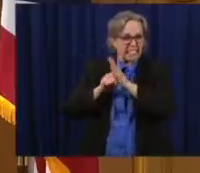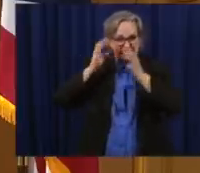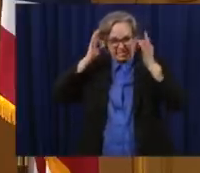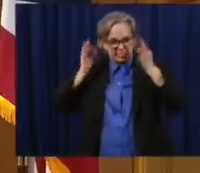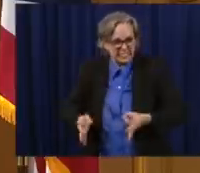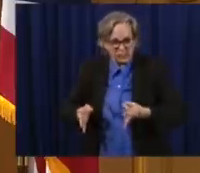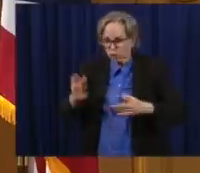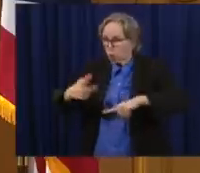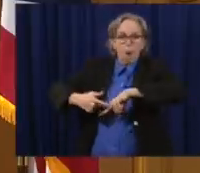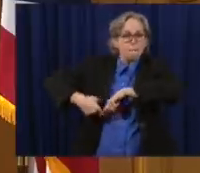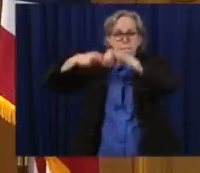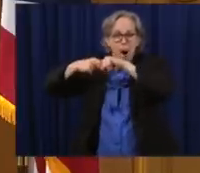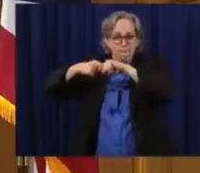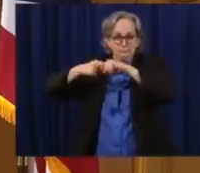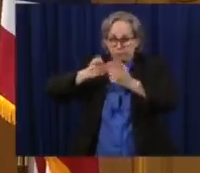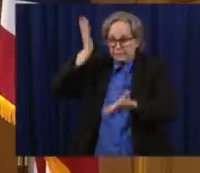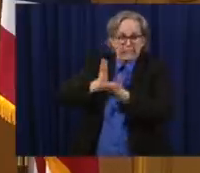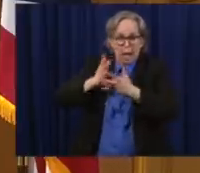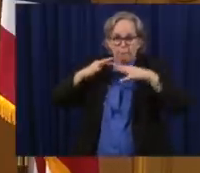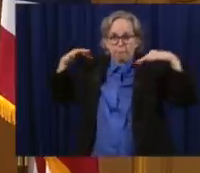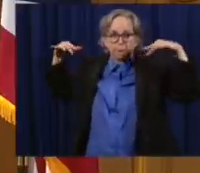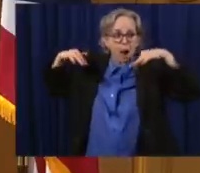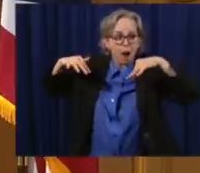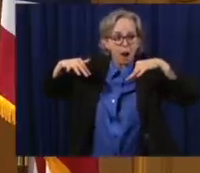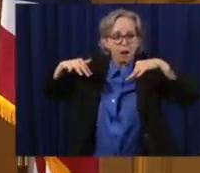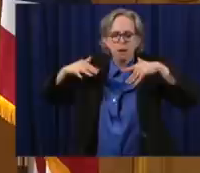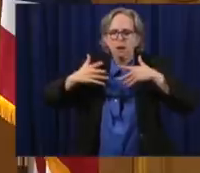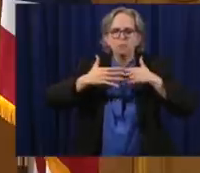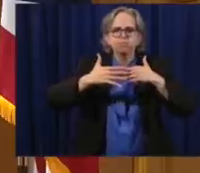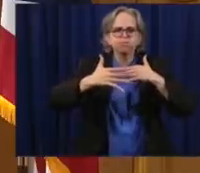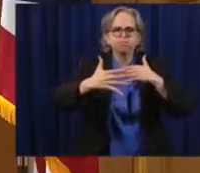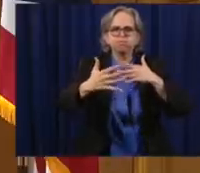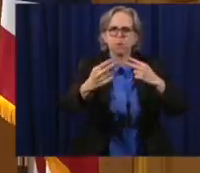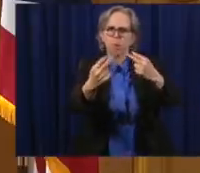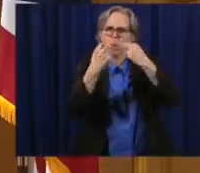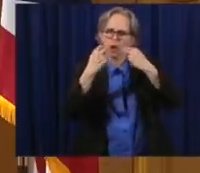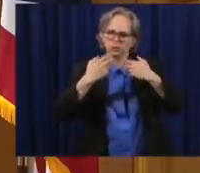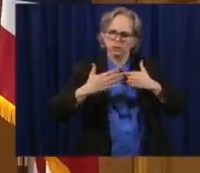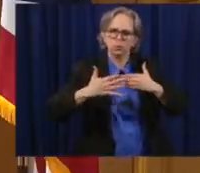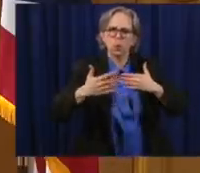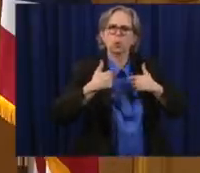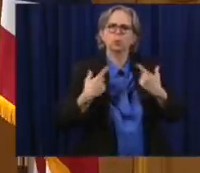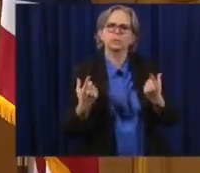through today. Watch what we do. Thank you.